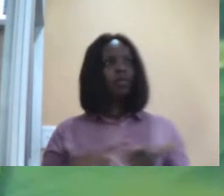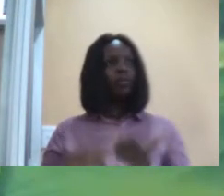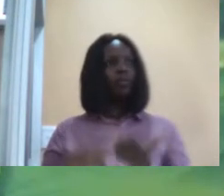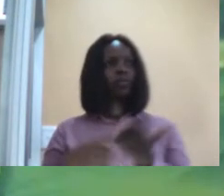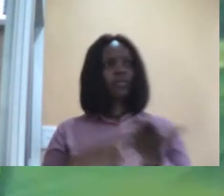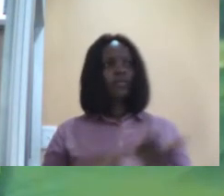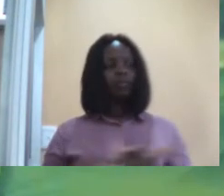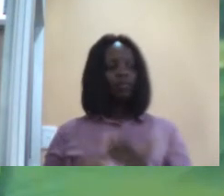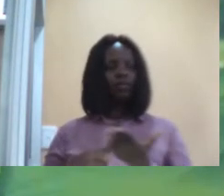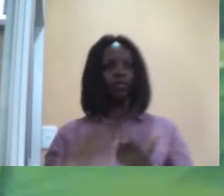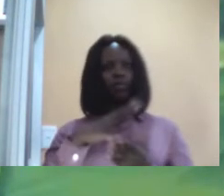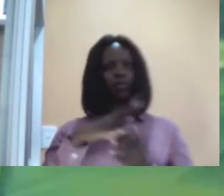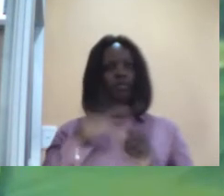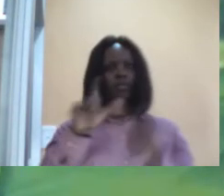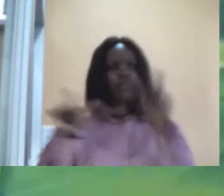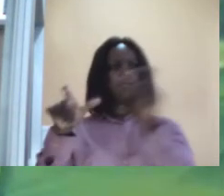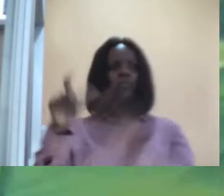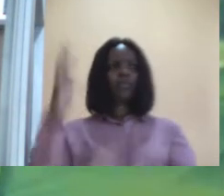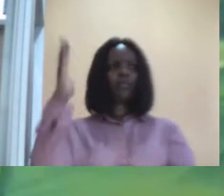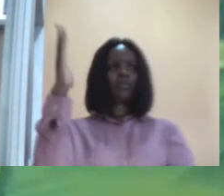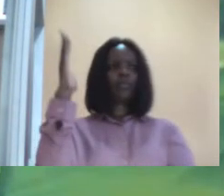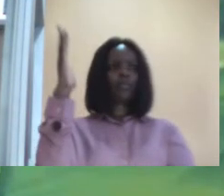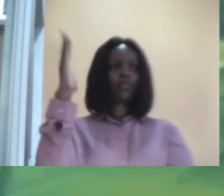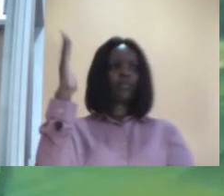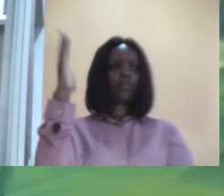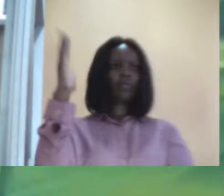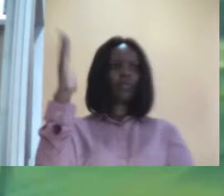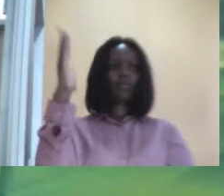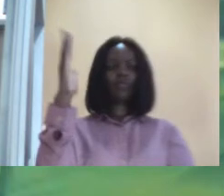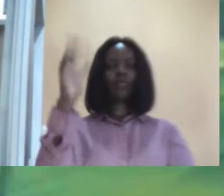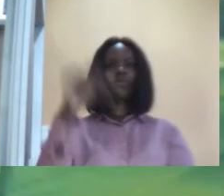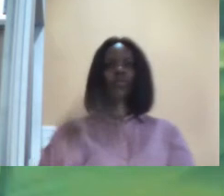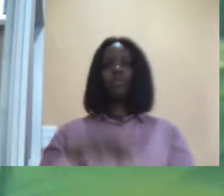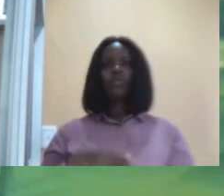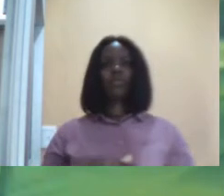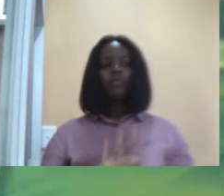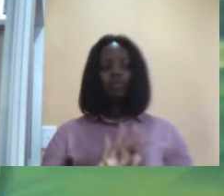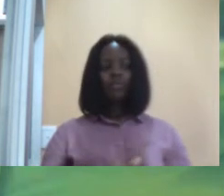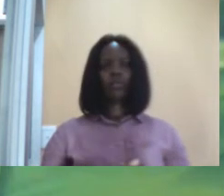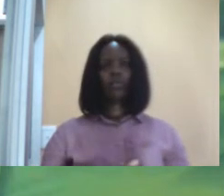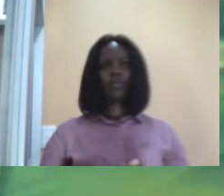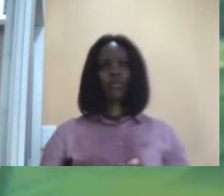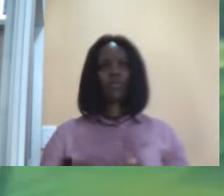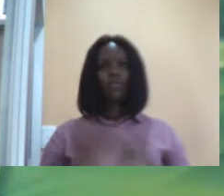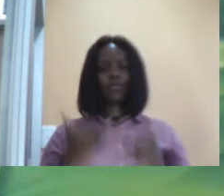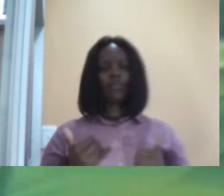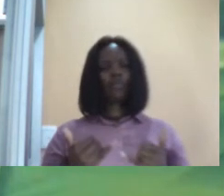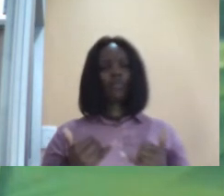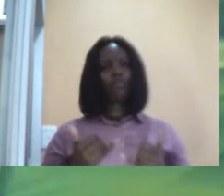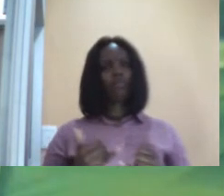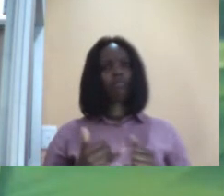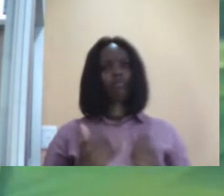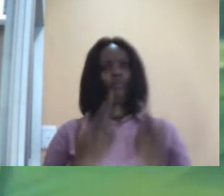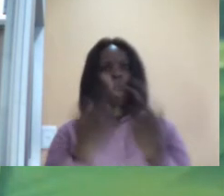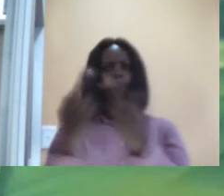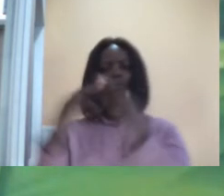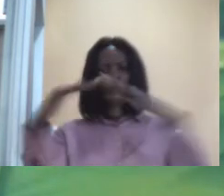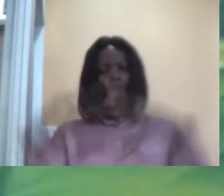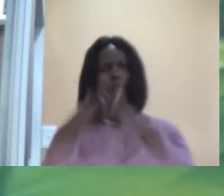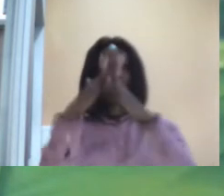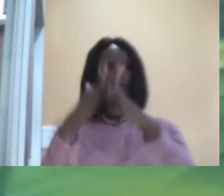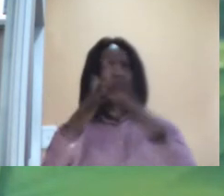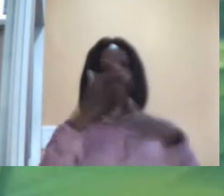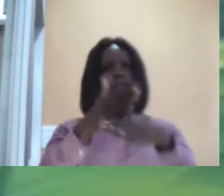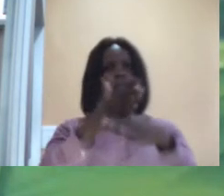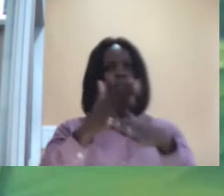of the speakers. We really appreciate the work that is being done. May we rise and come together and work